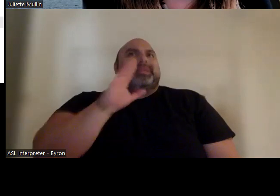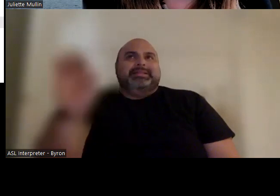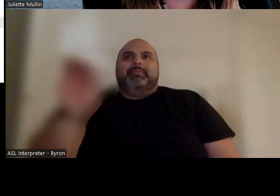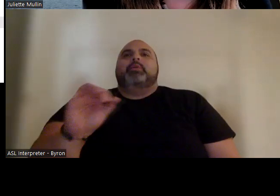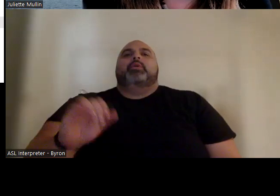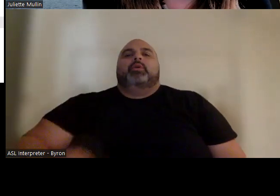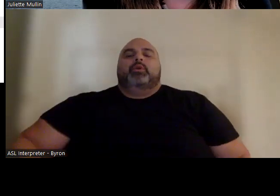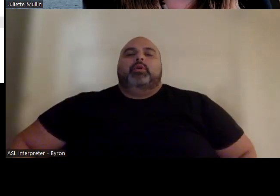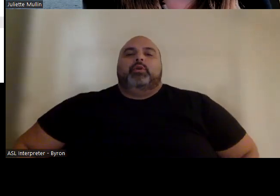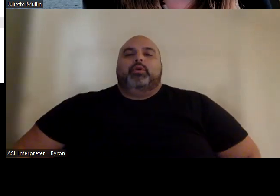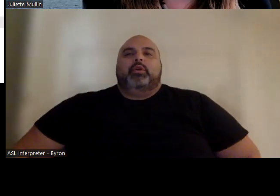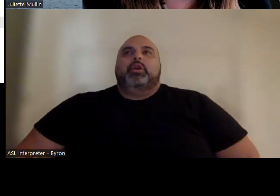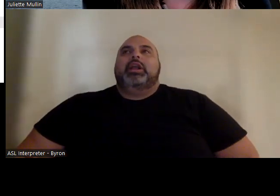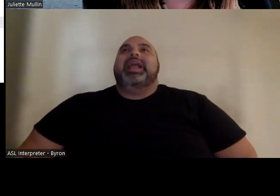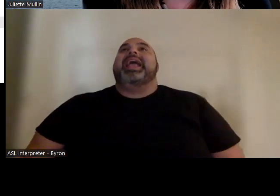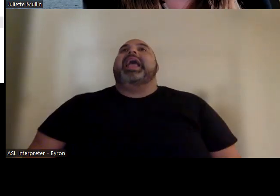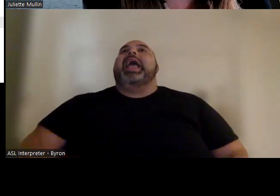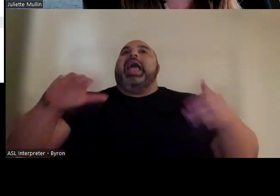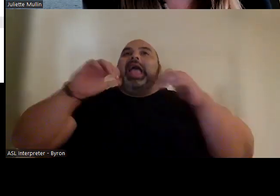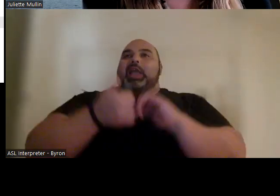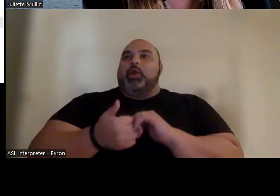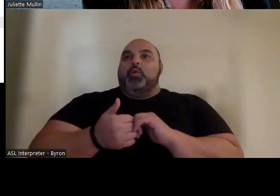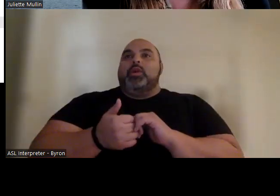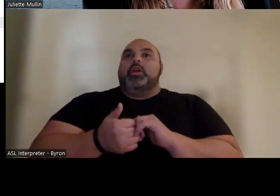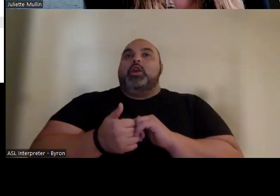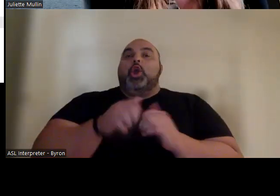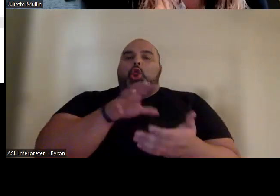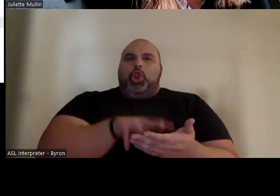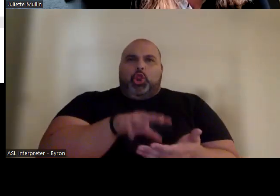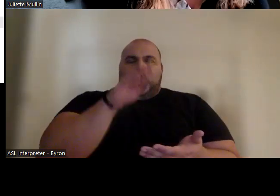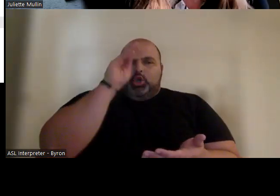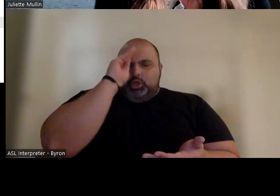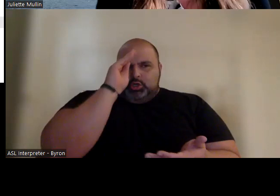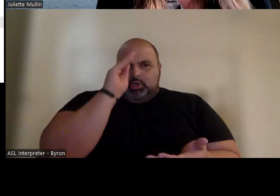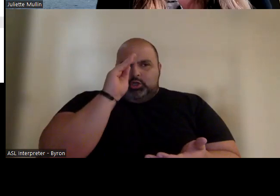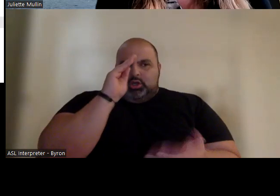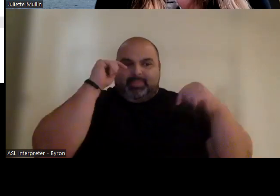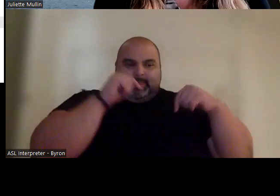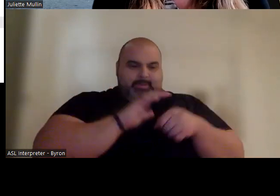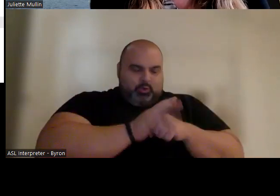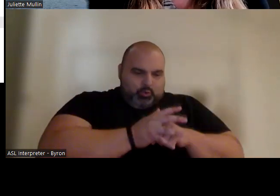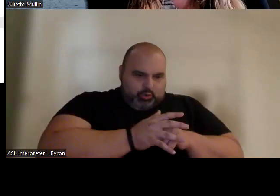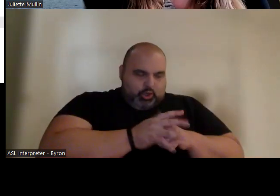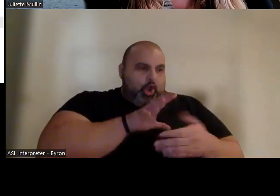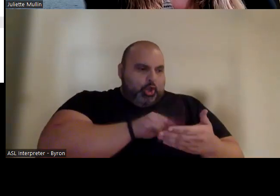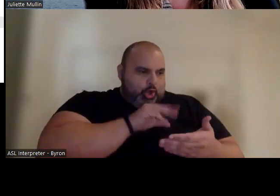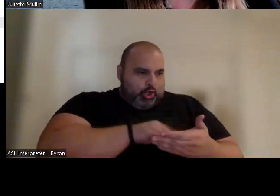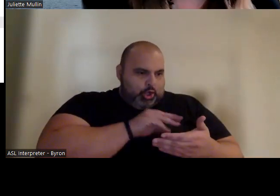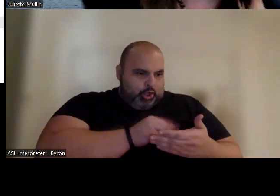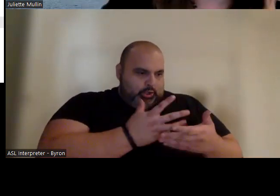how can we take the lessons, quote unquote, learn from this incident and make them actionable